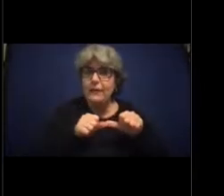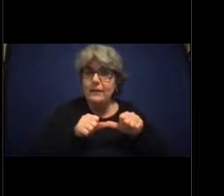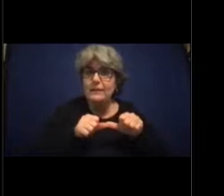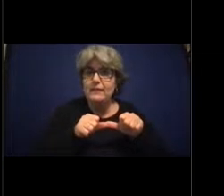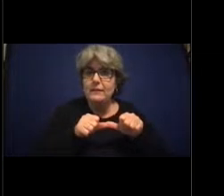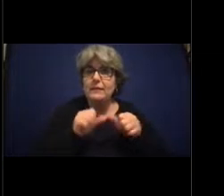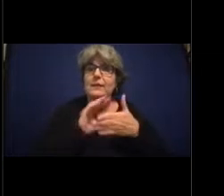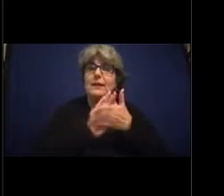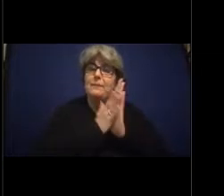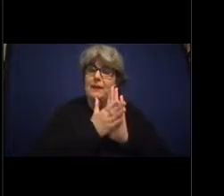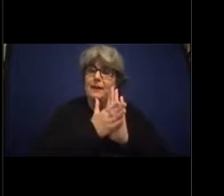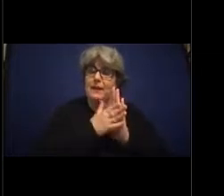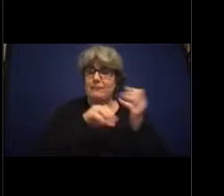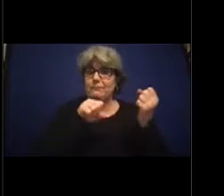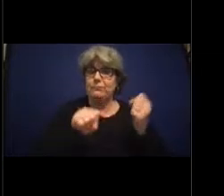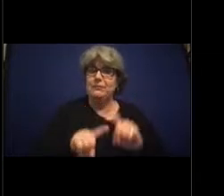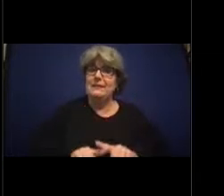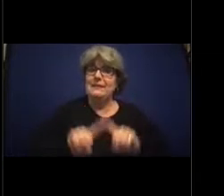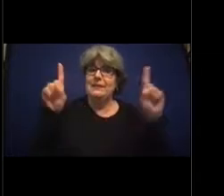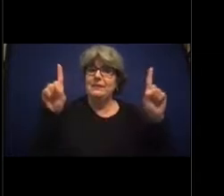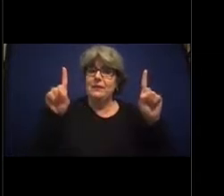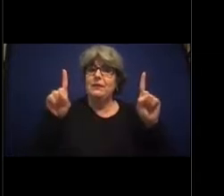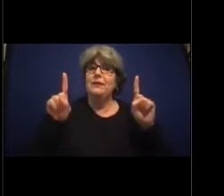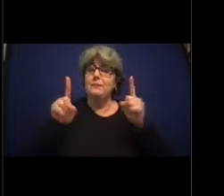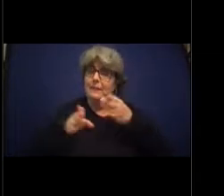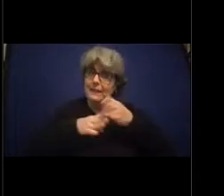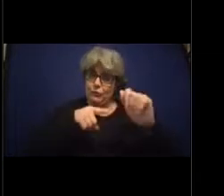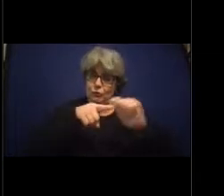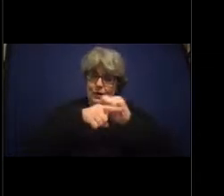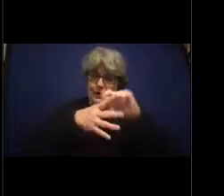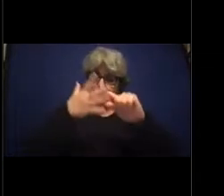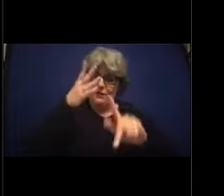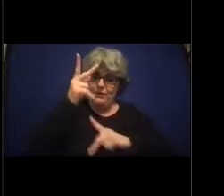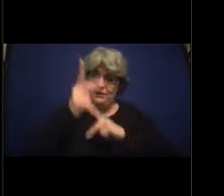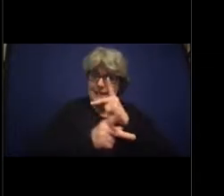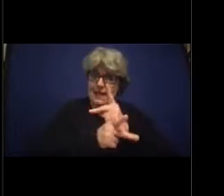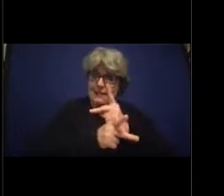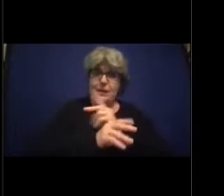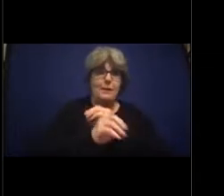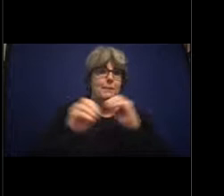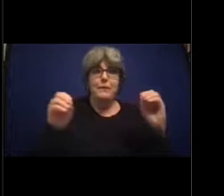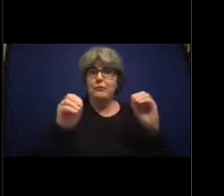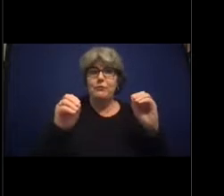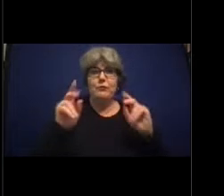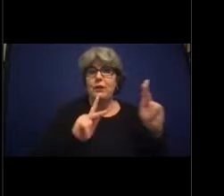really intense and different. You need a lot of special training to do that. But there are NOAA divers that do.